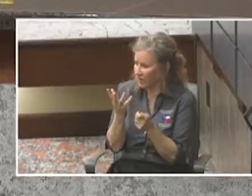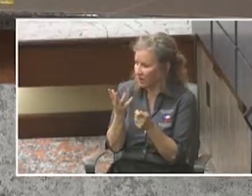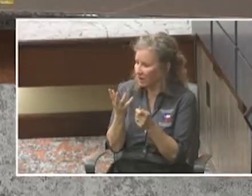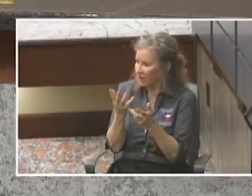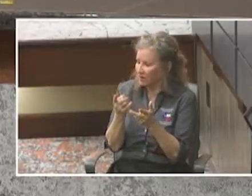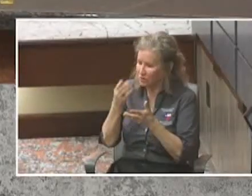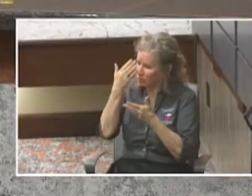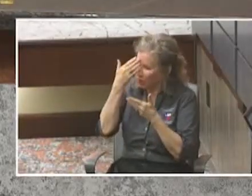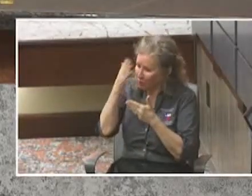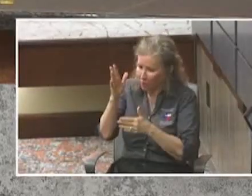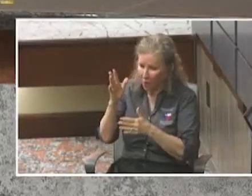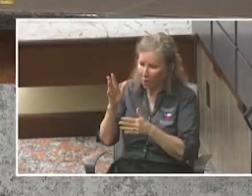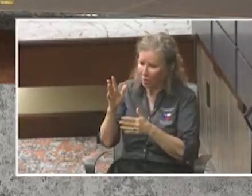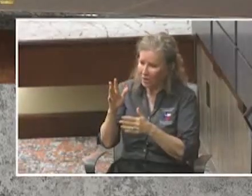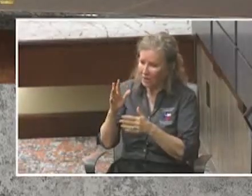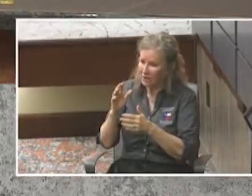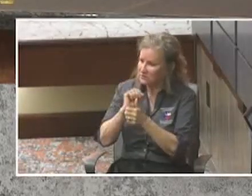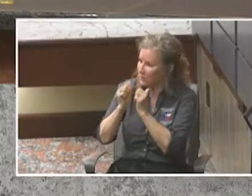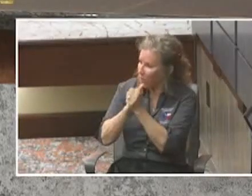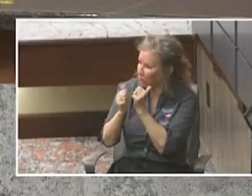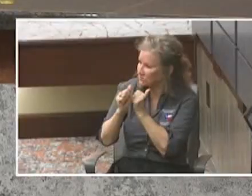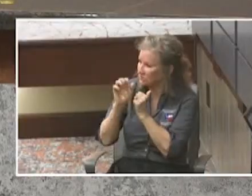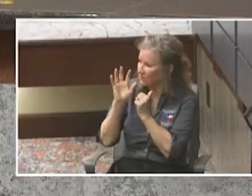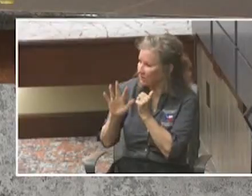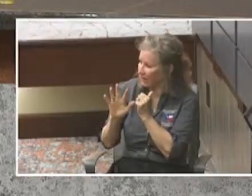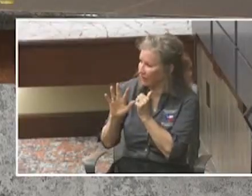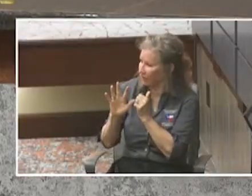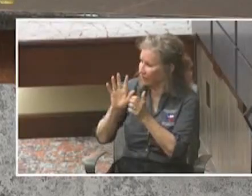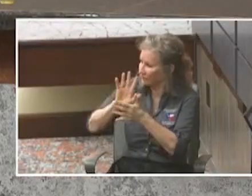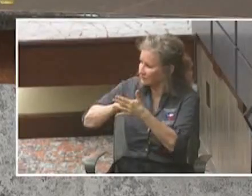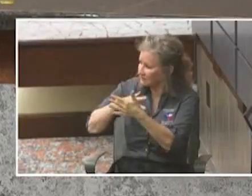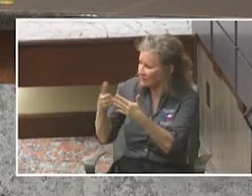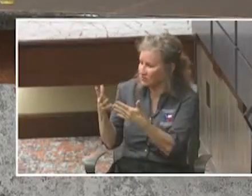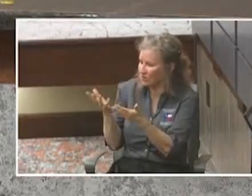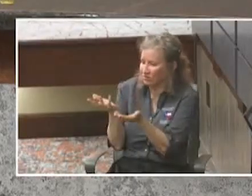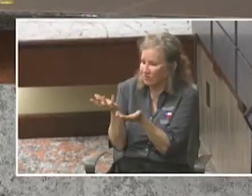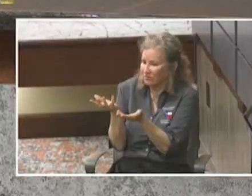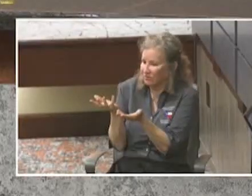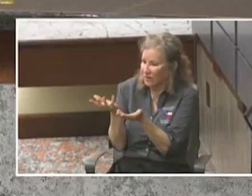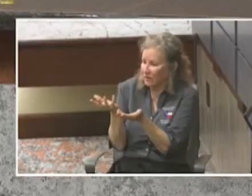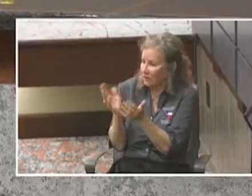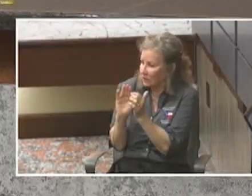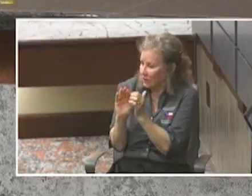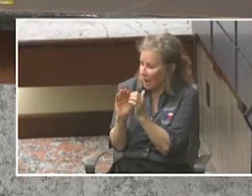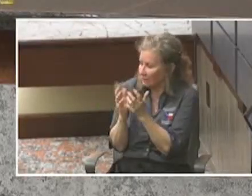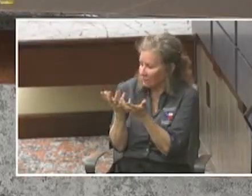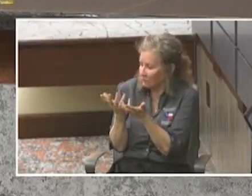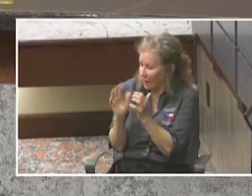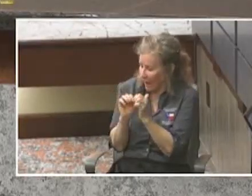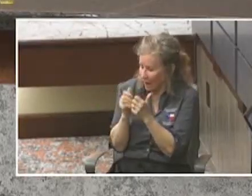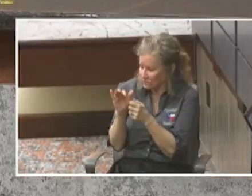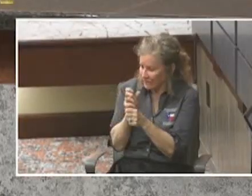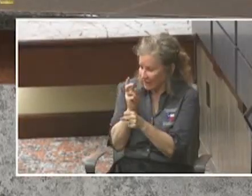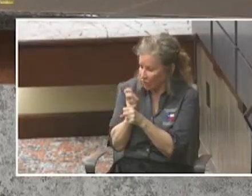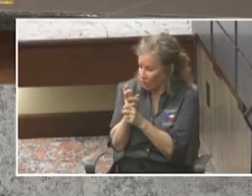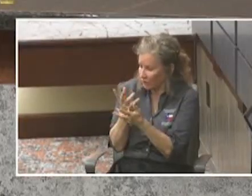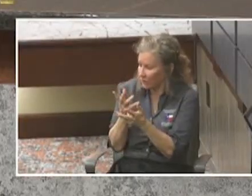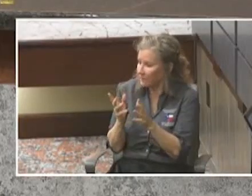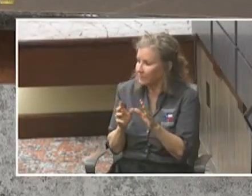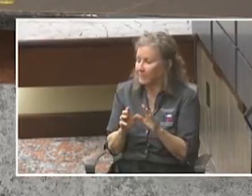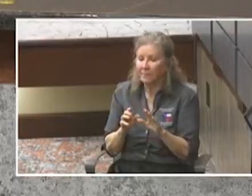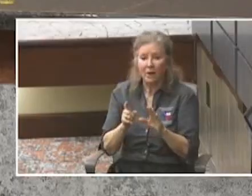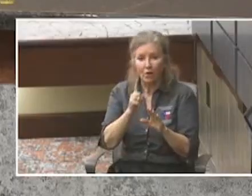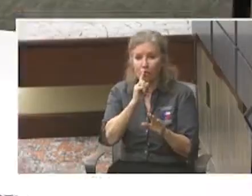of set your calendar with themes of who you wanna see, you're working around that. Tell me what that framework looks like. Really